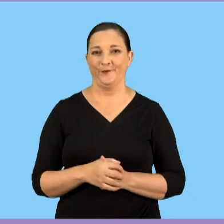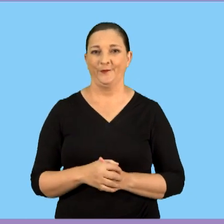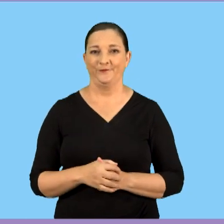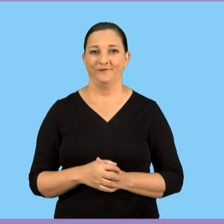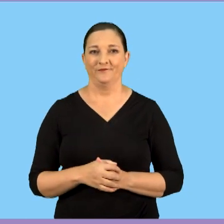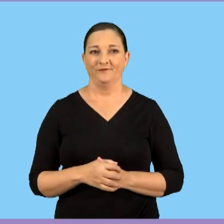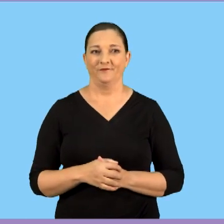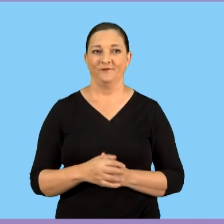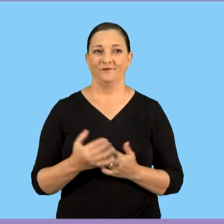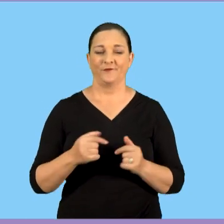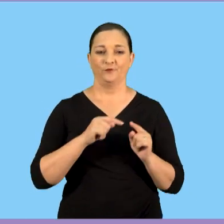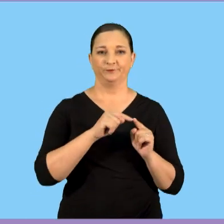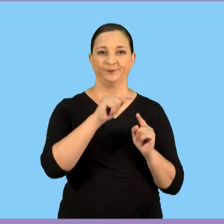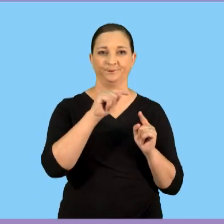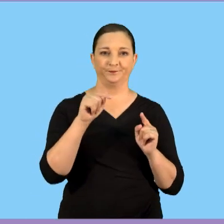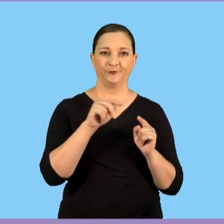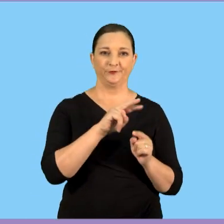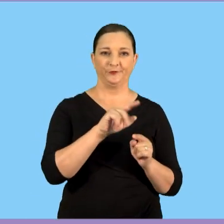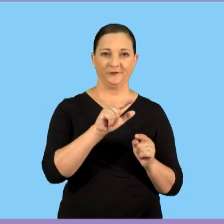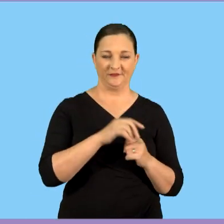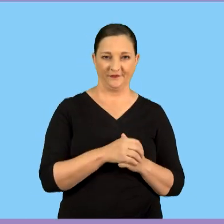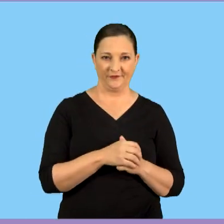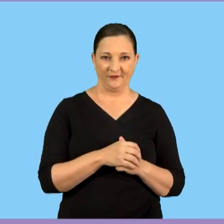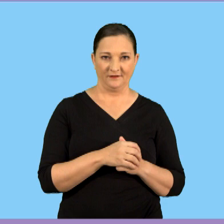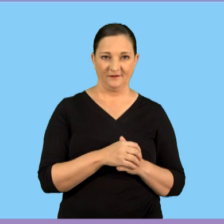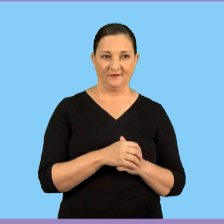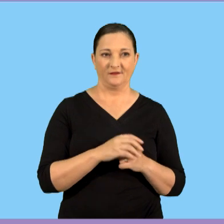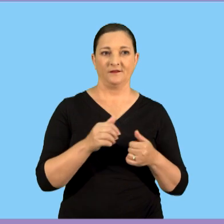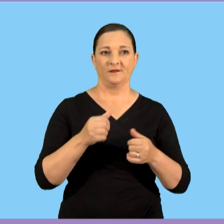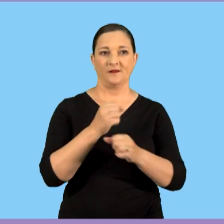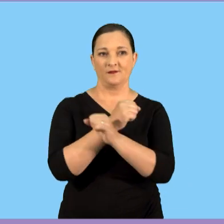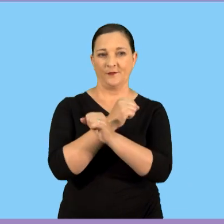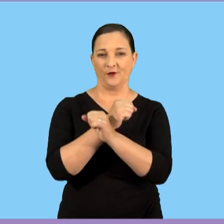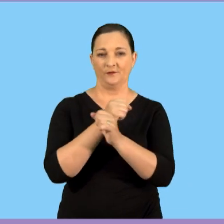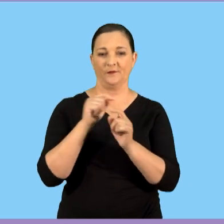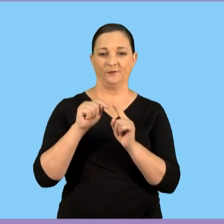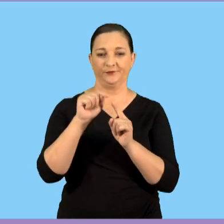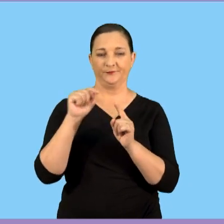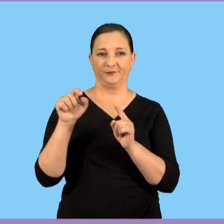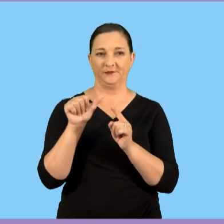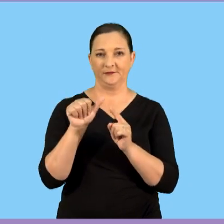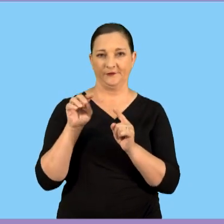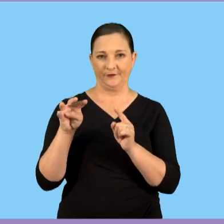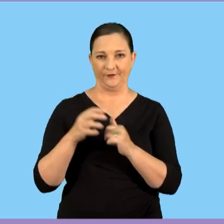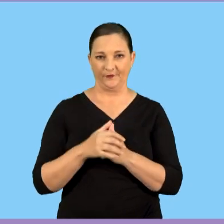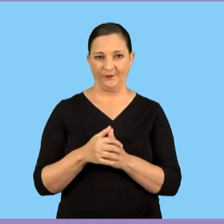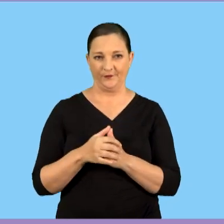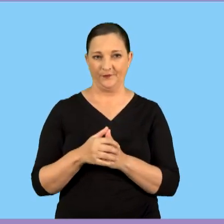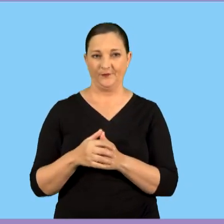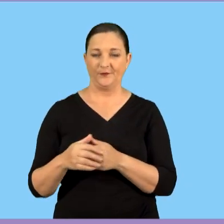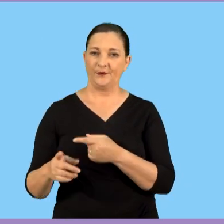4. So we have there the cube root of 27 multiplied by the cube root of